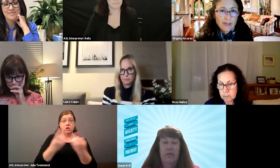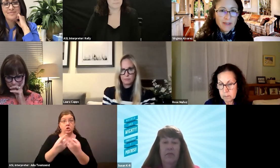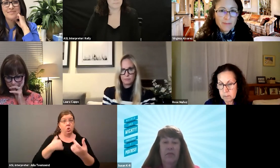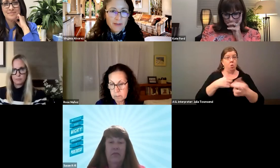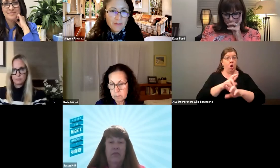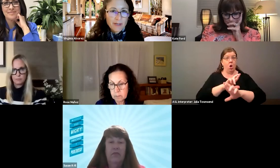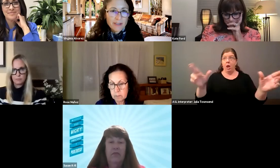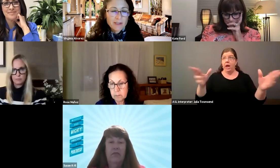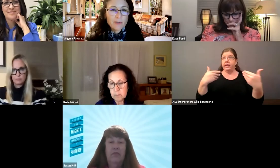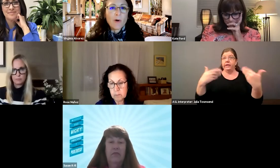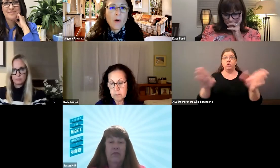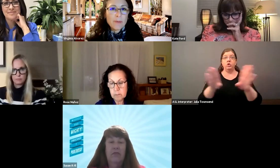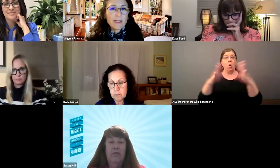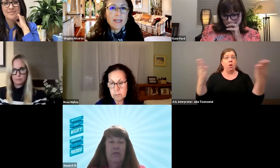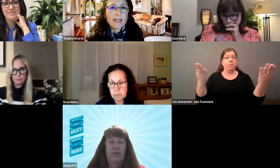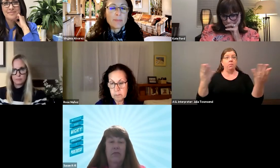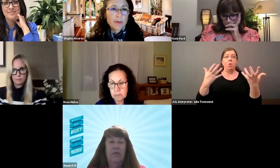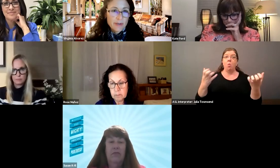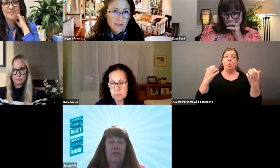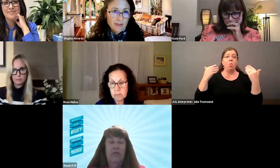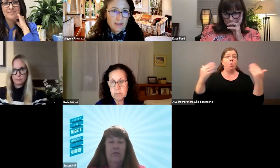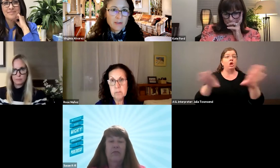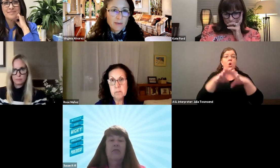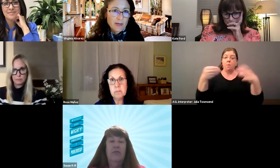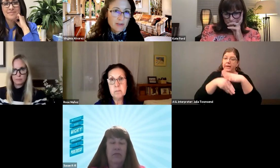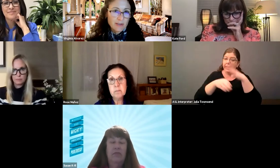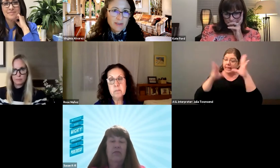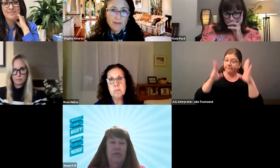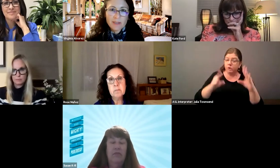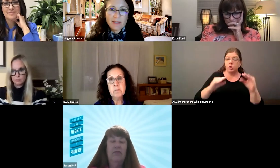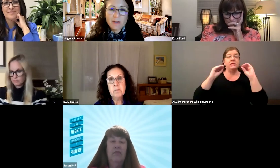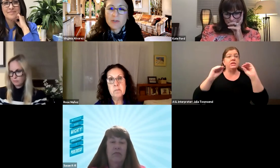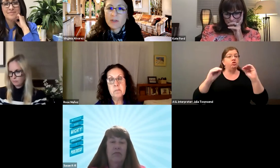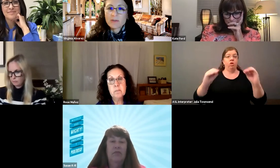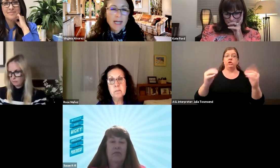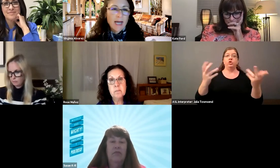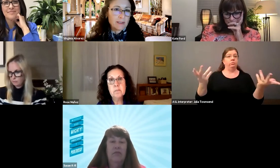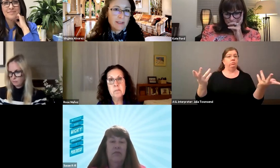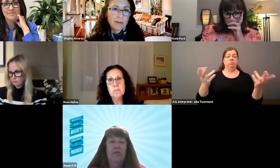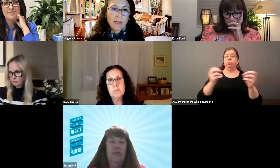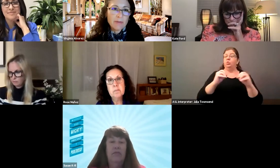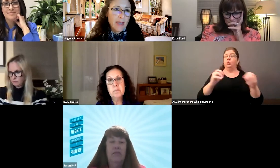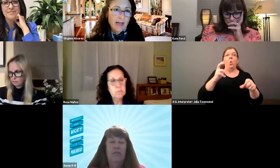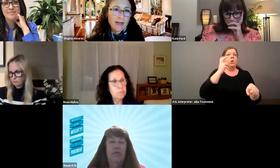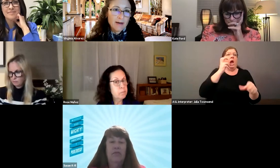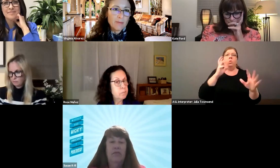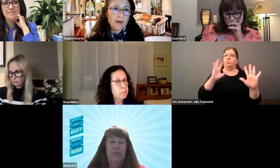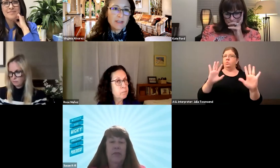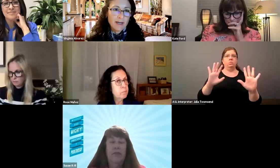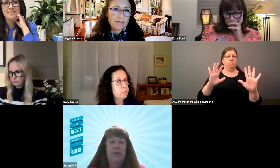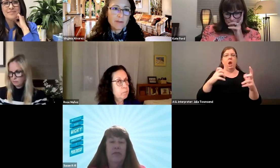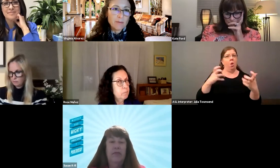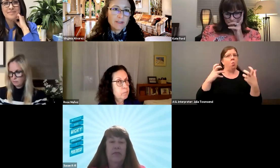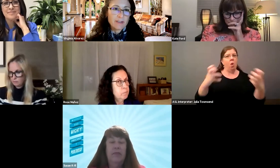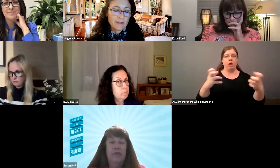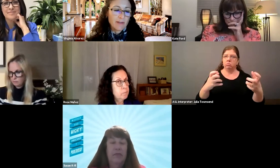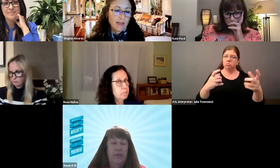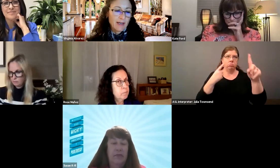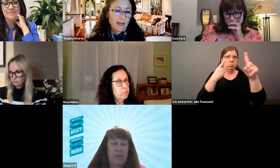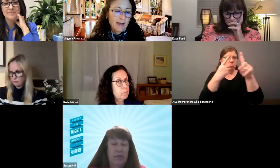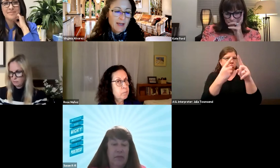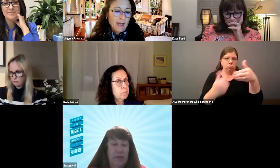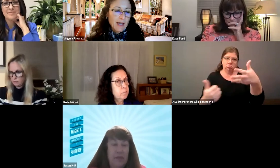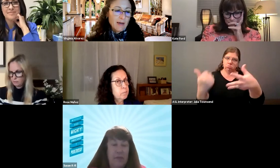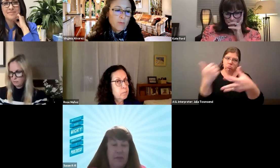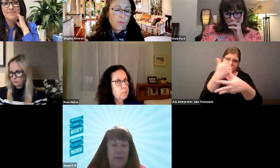to open we want to open in-person instruction i mean there's no doubt about that i want everyone to know